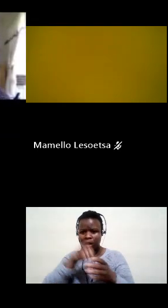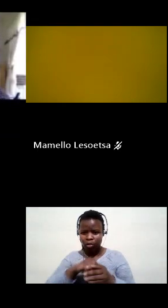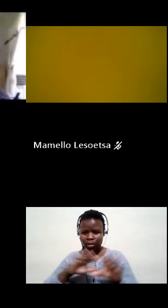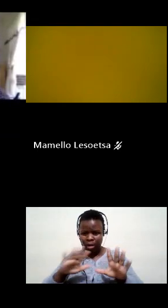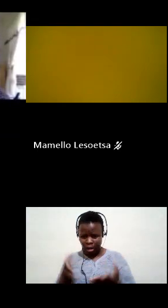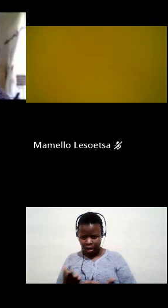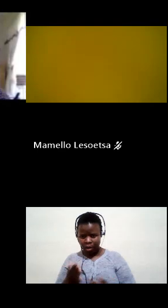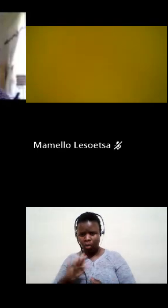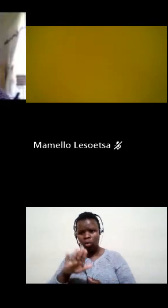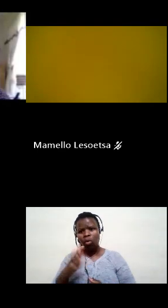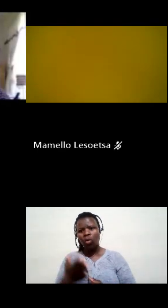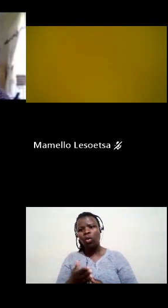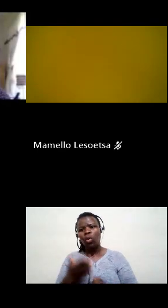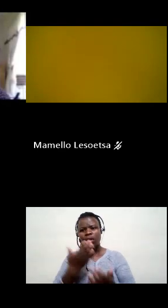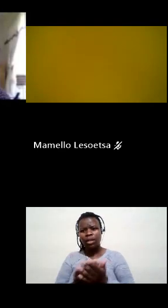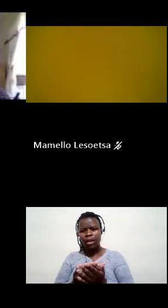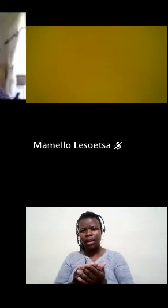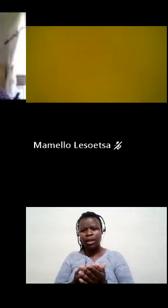barriers.